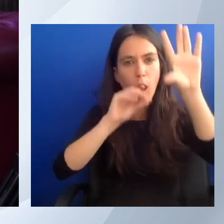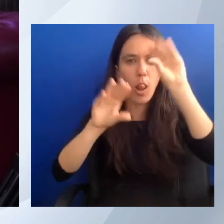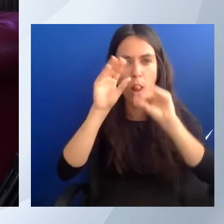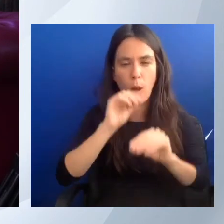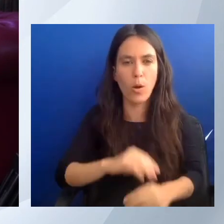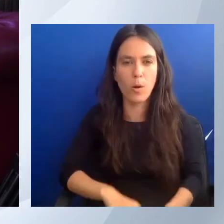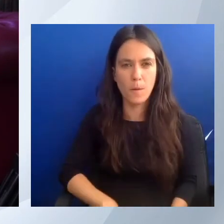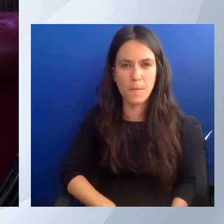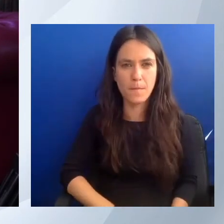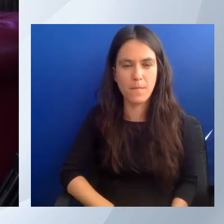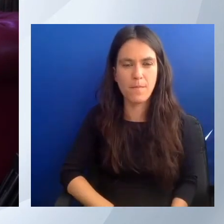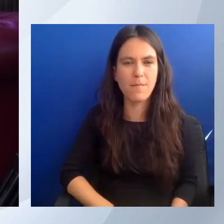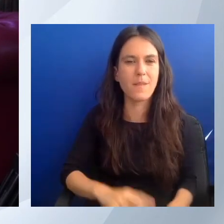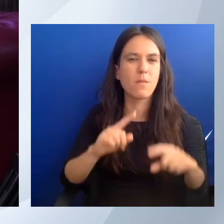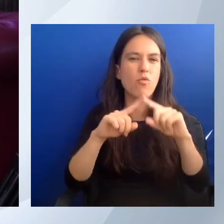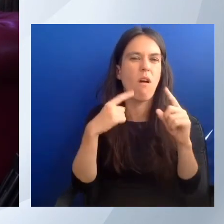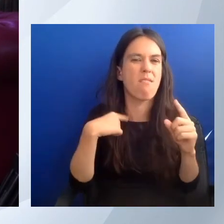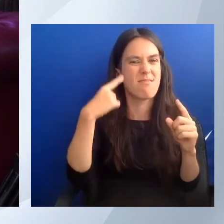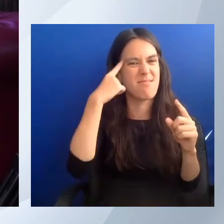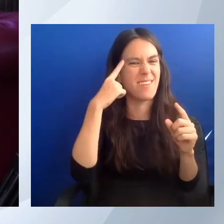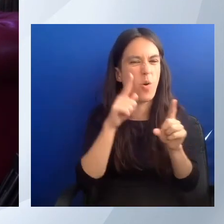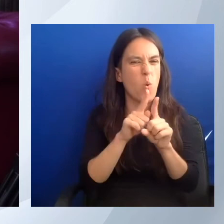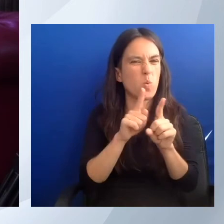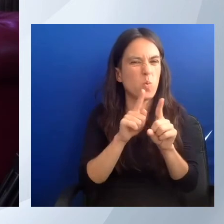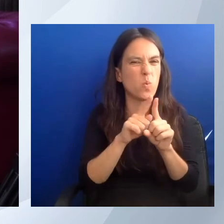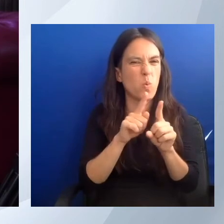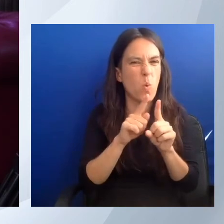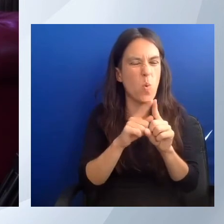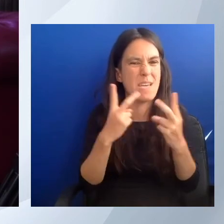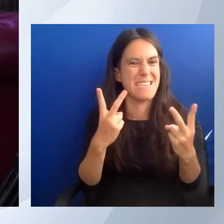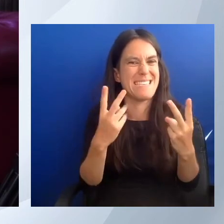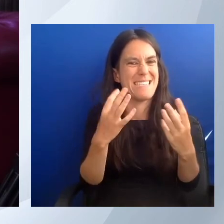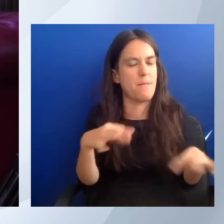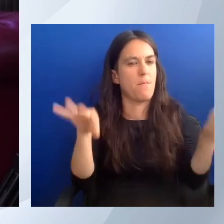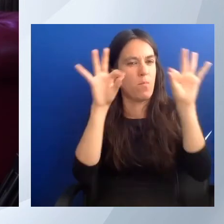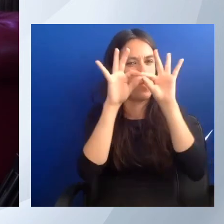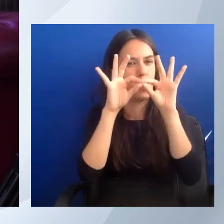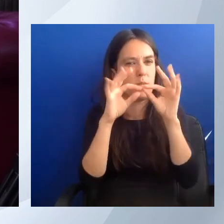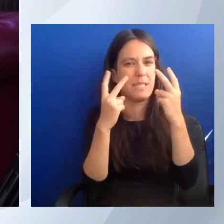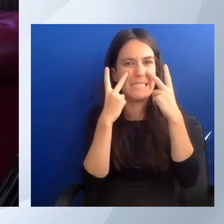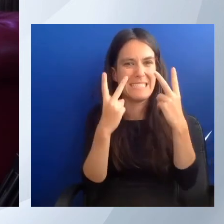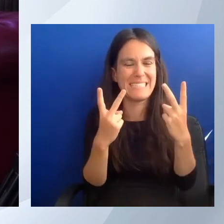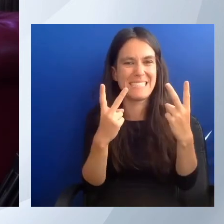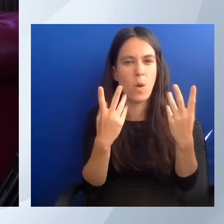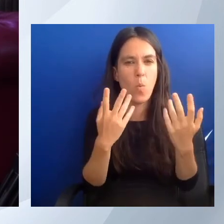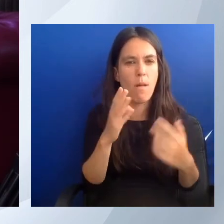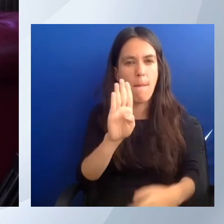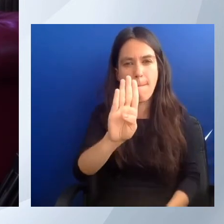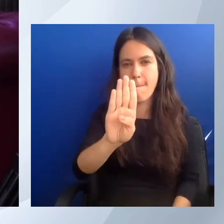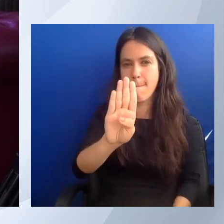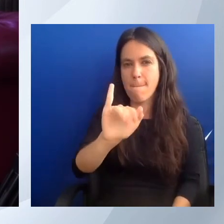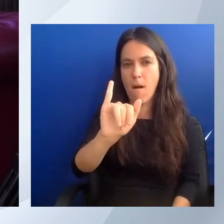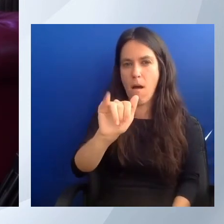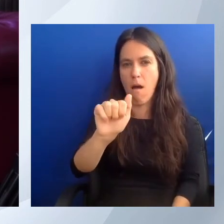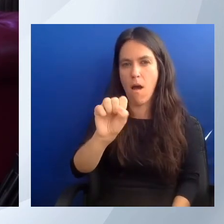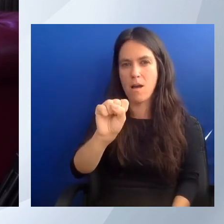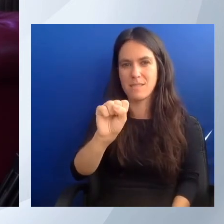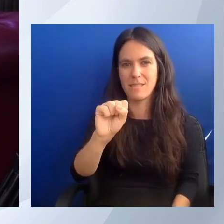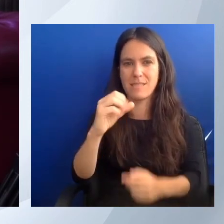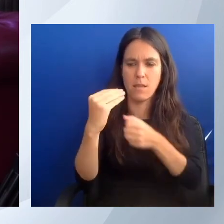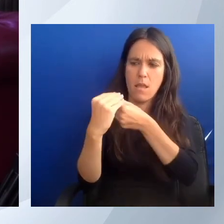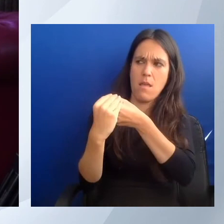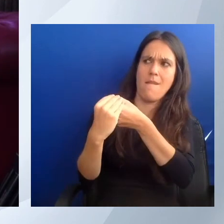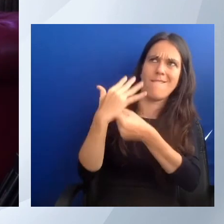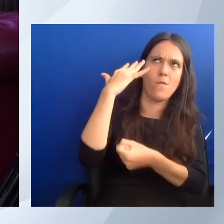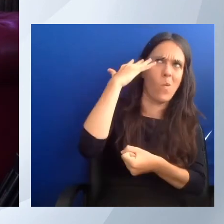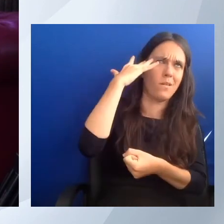But I think it should also be important to take into account like a bias which you might like inject somewhere.